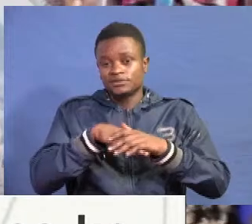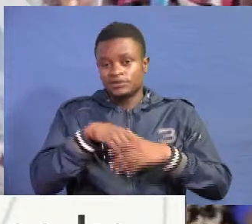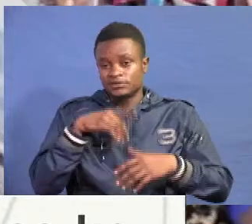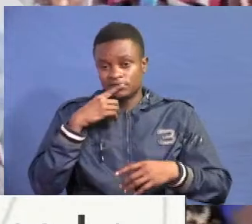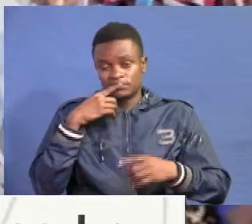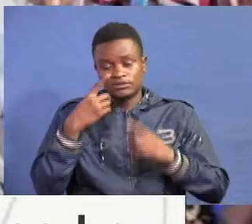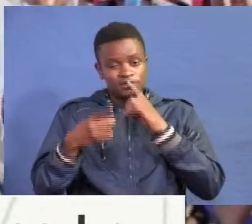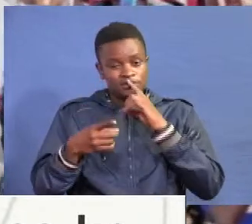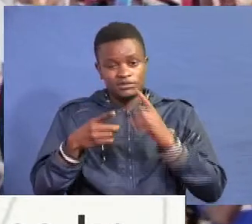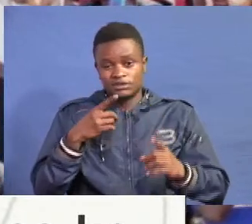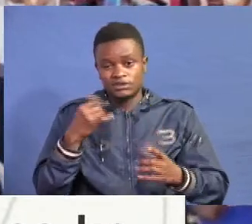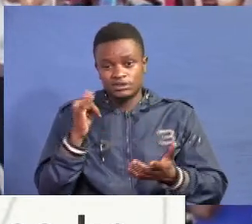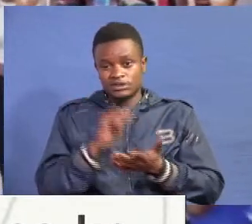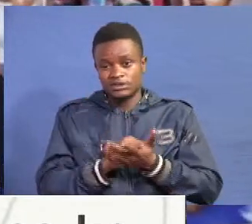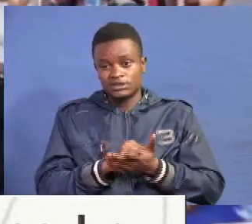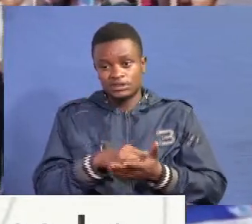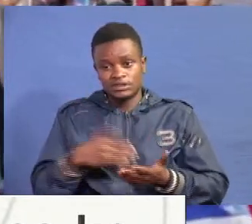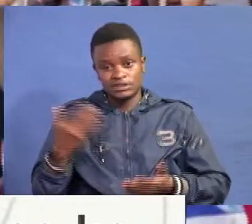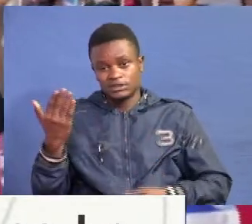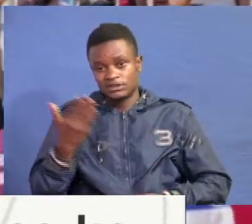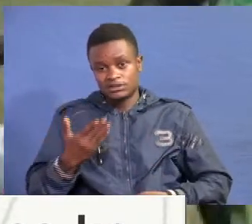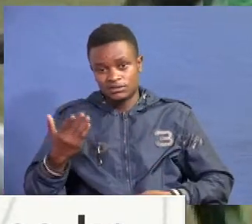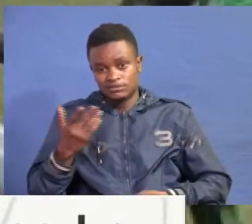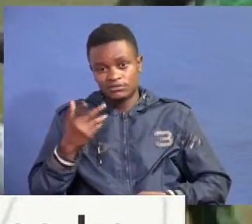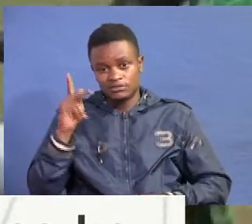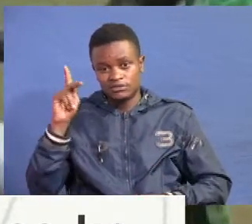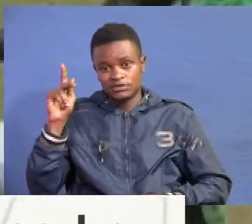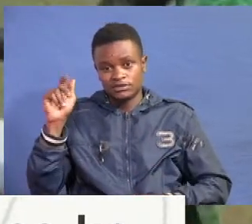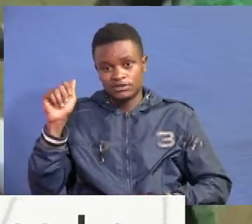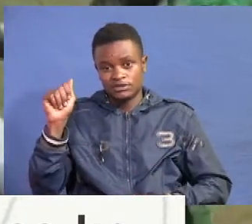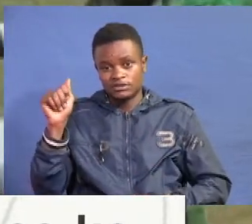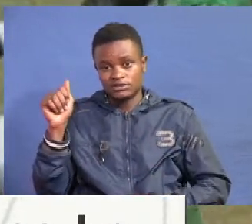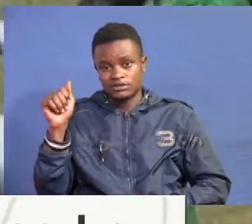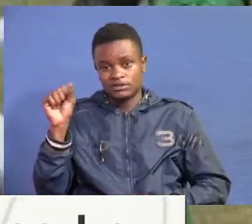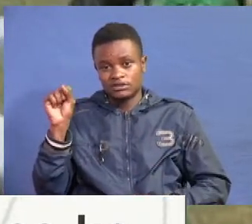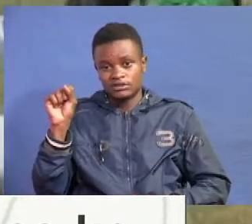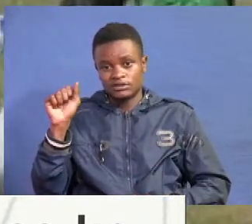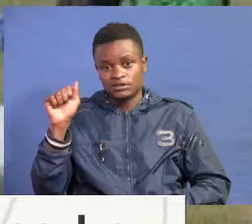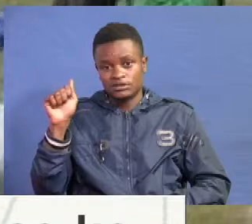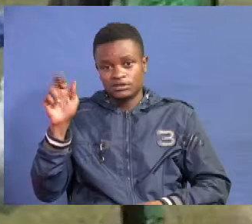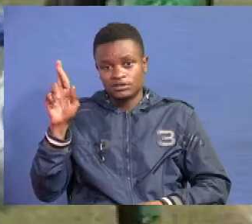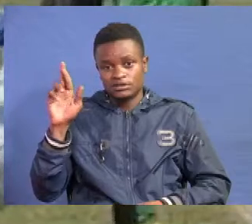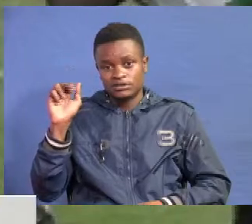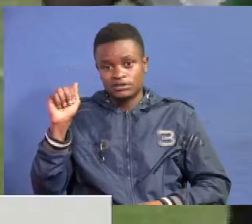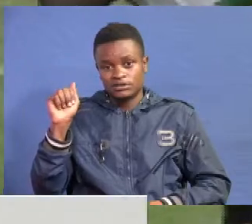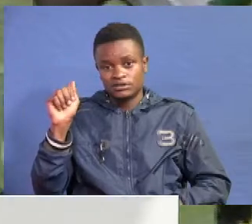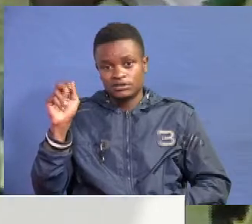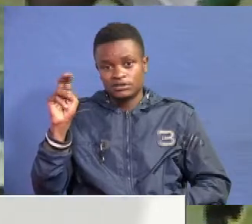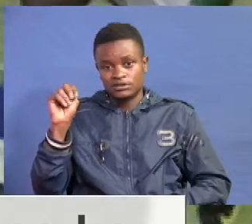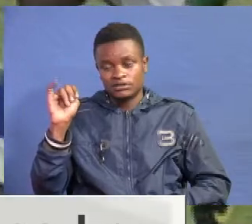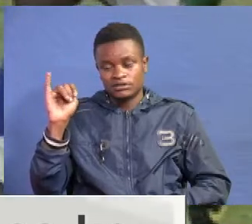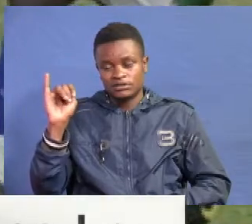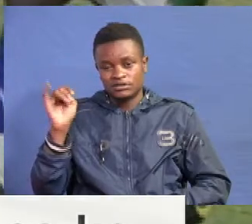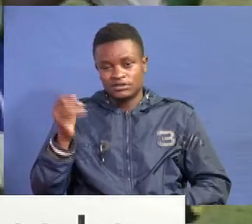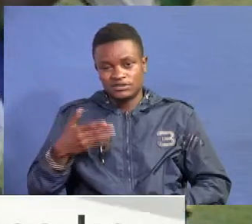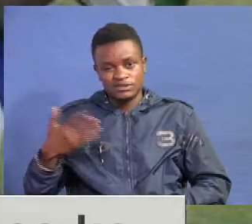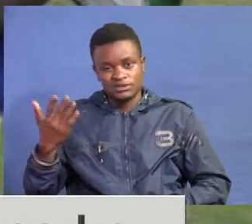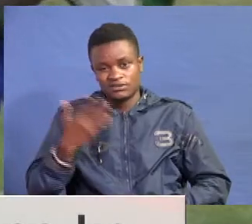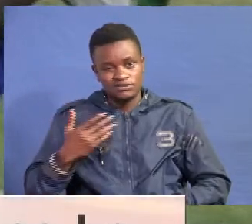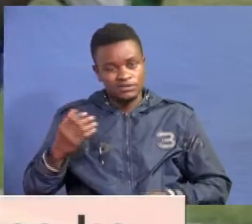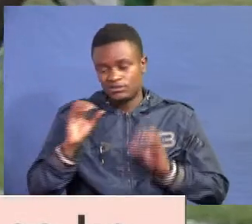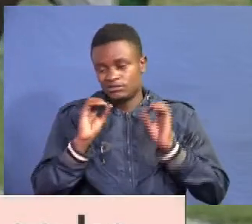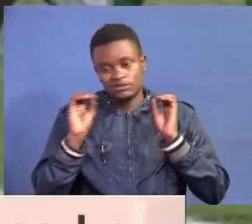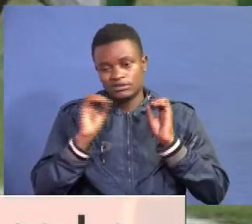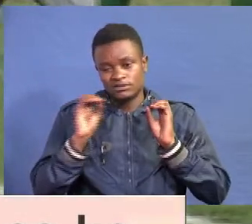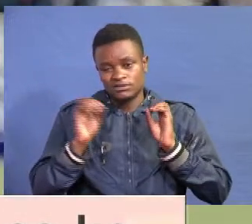that the Moi International Sports Center, Kasarani, the initially proposed venue, remain unavailable due to final preparations ahead